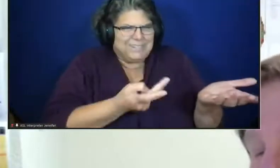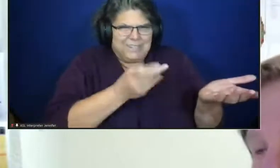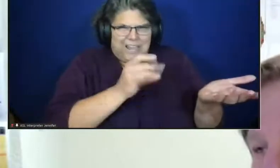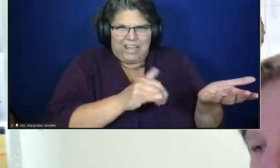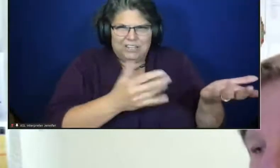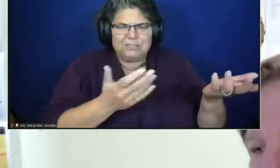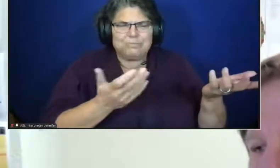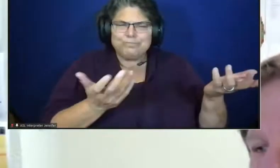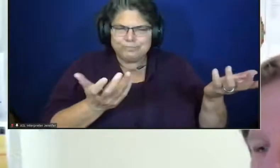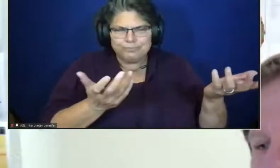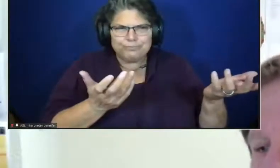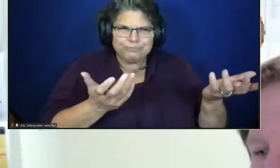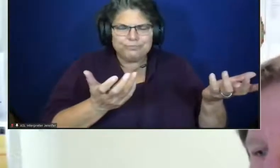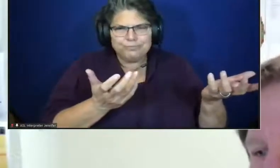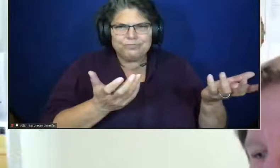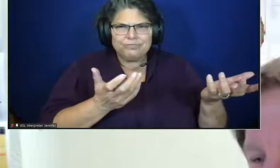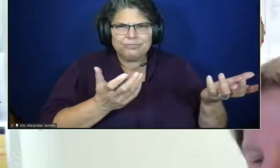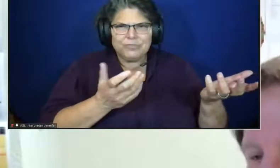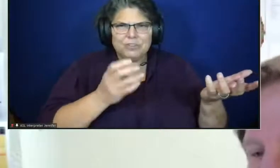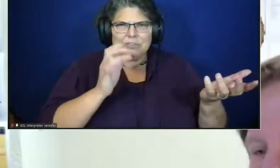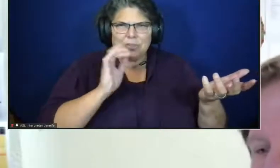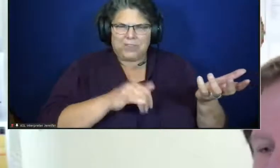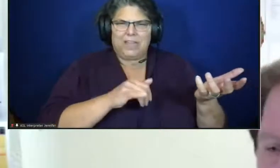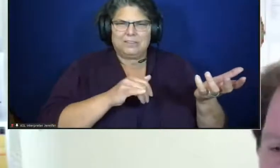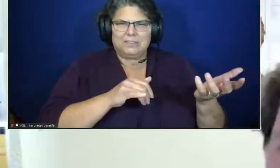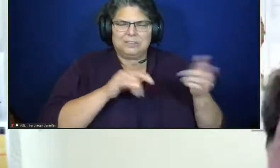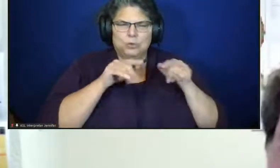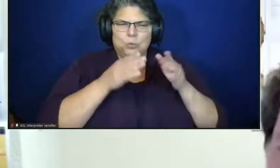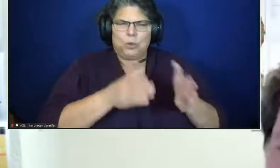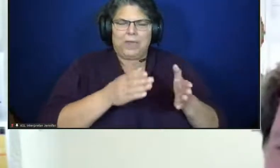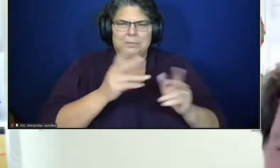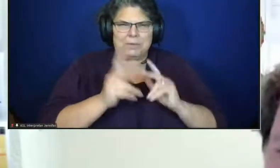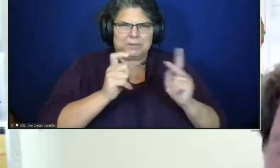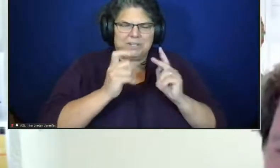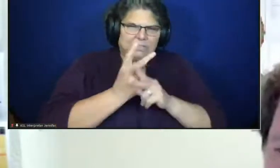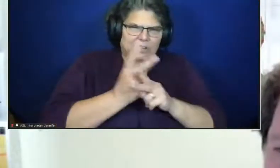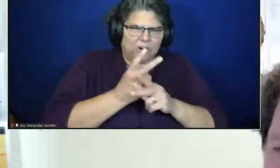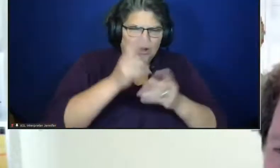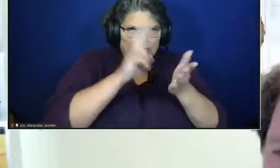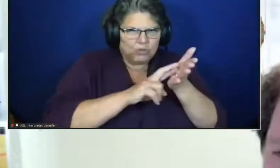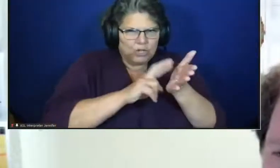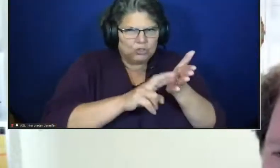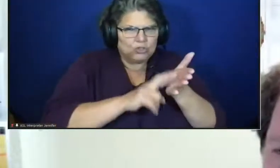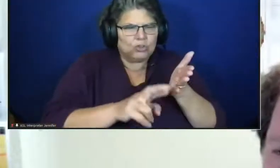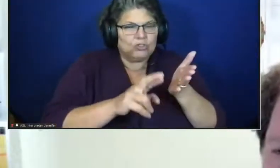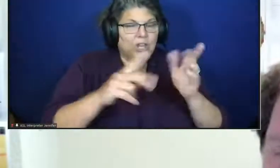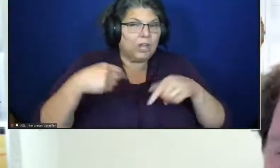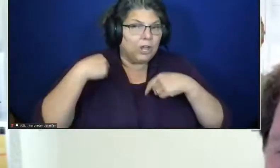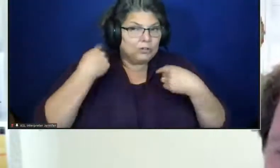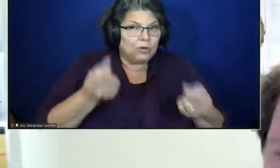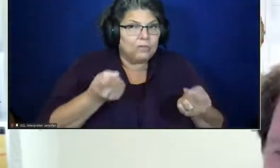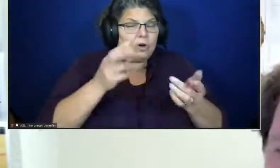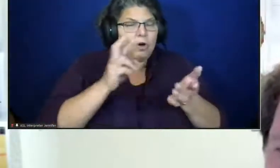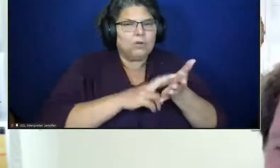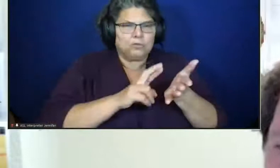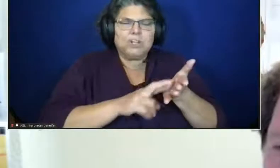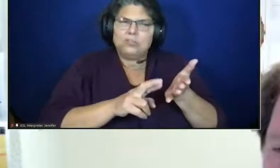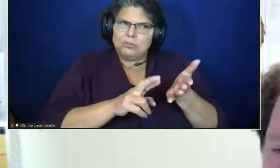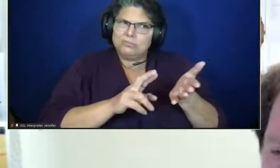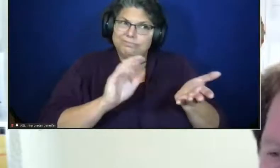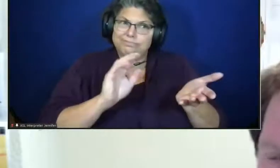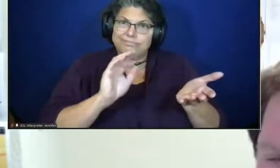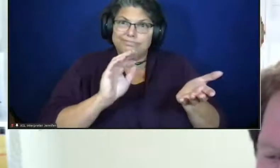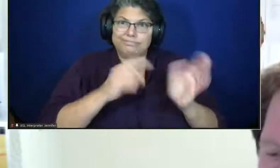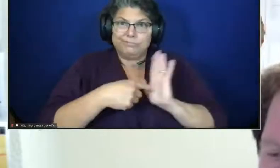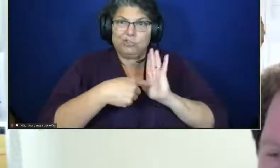so it's a research design question. And all the research that's been done so far really does show